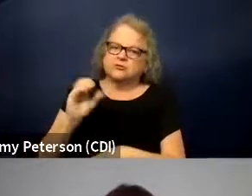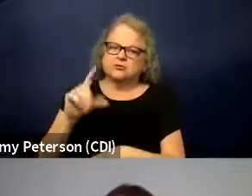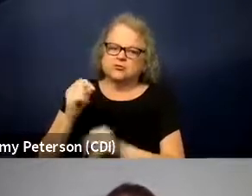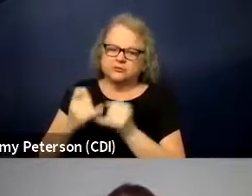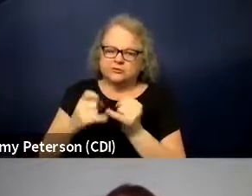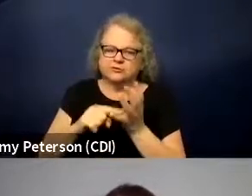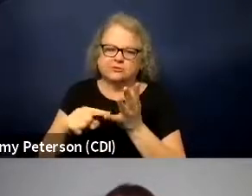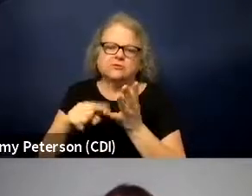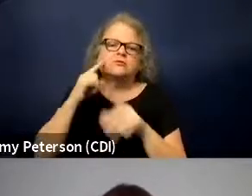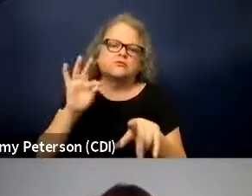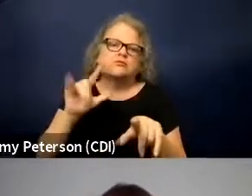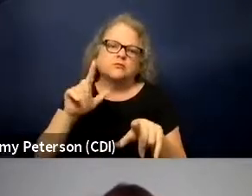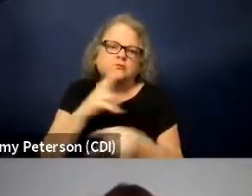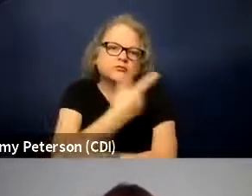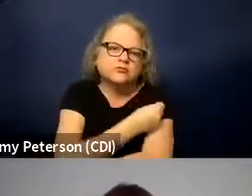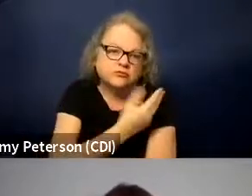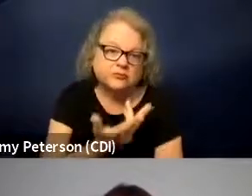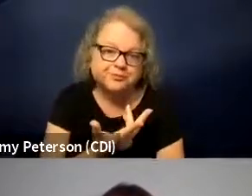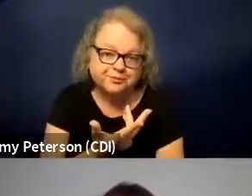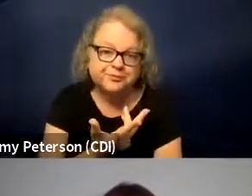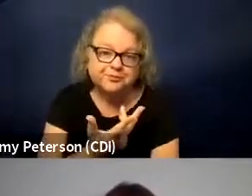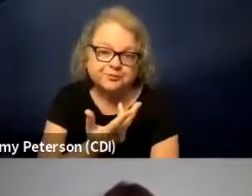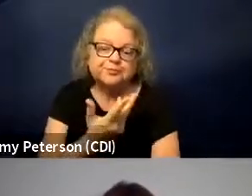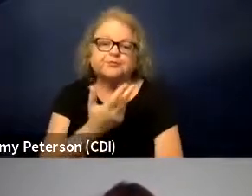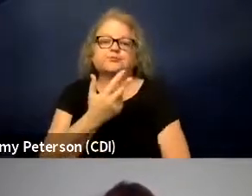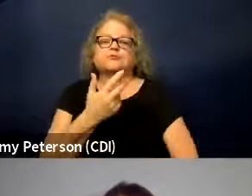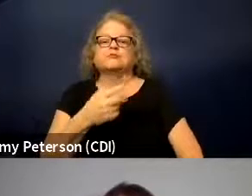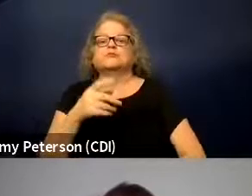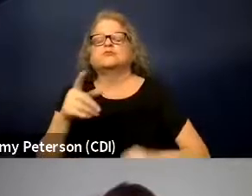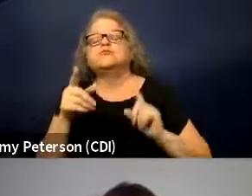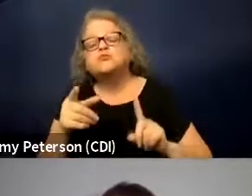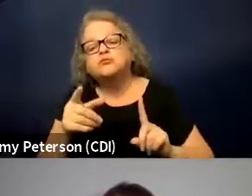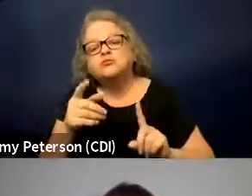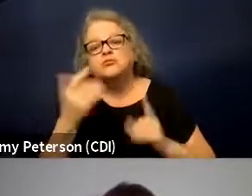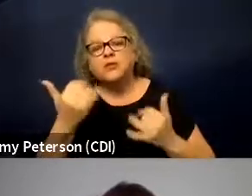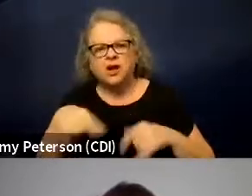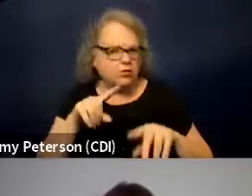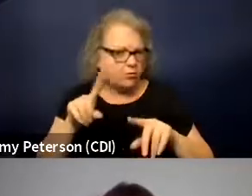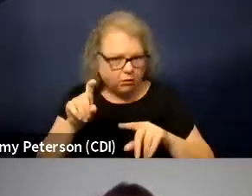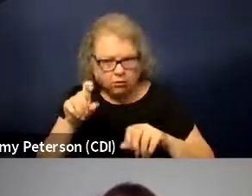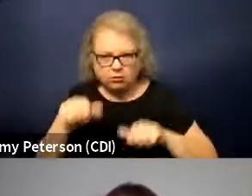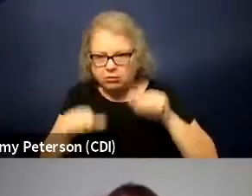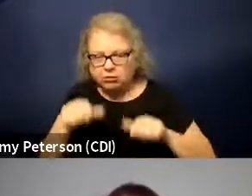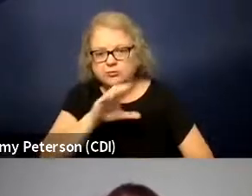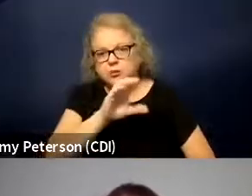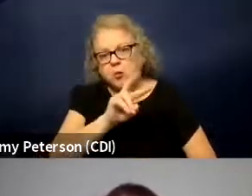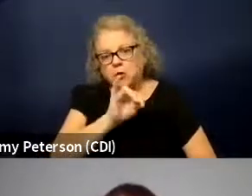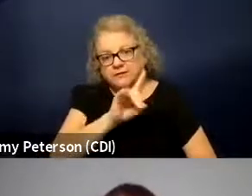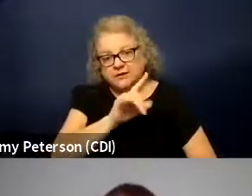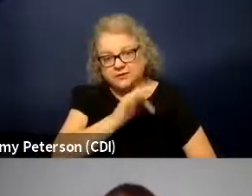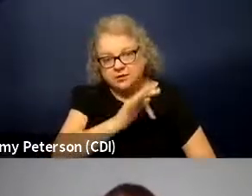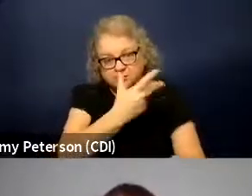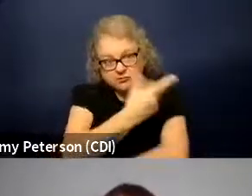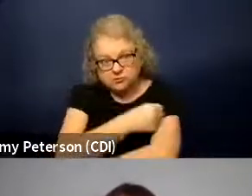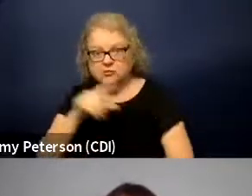time. You don't need to separate them out by days or weeks. You can get them at the same time. Probably you would want